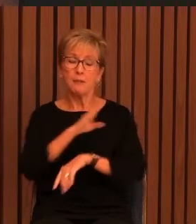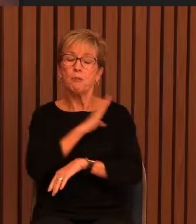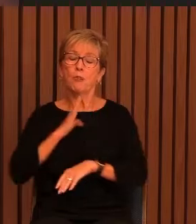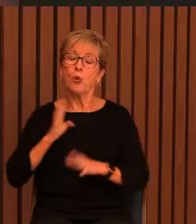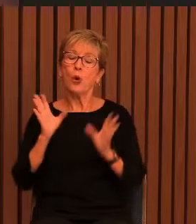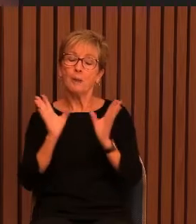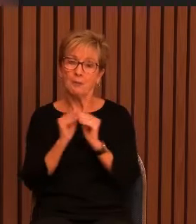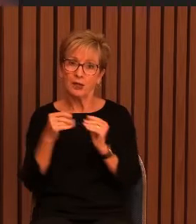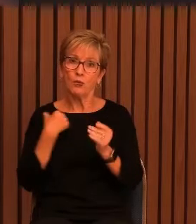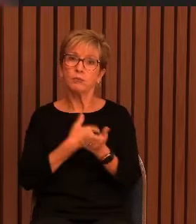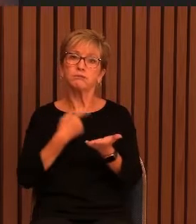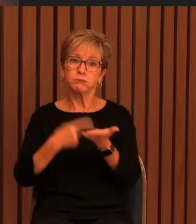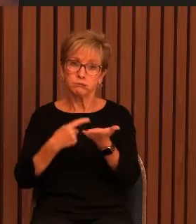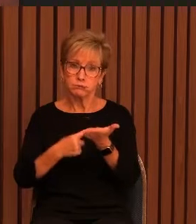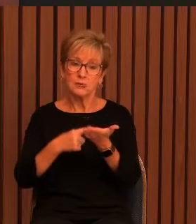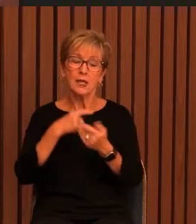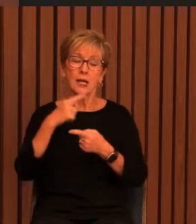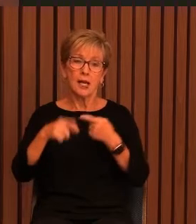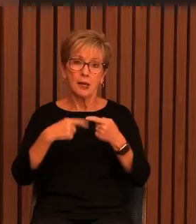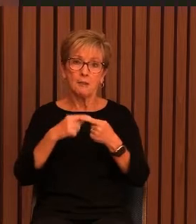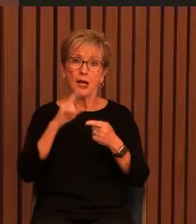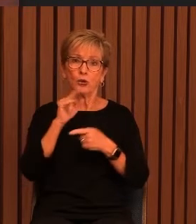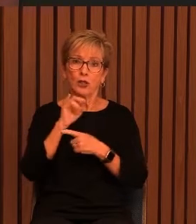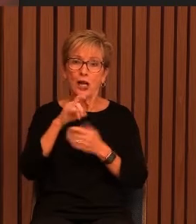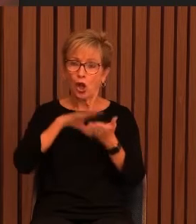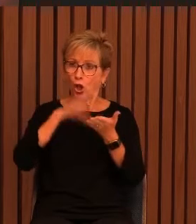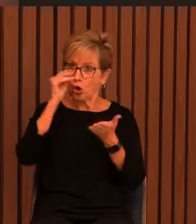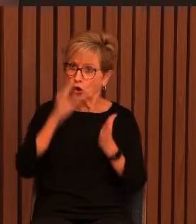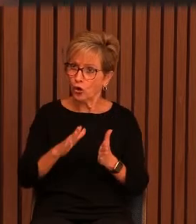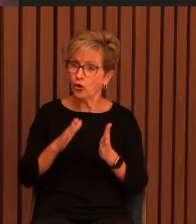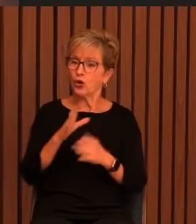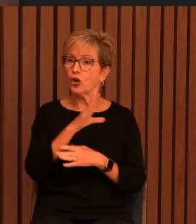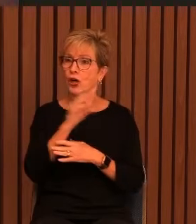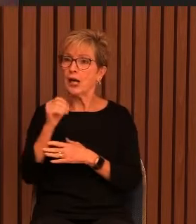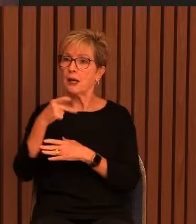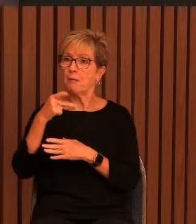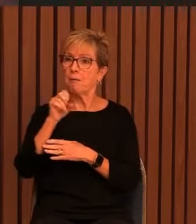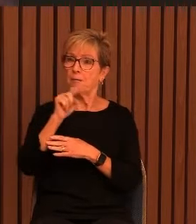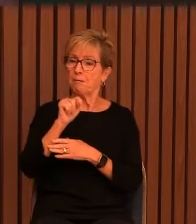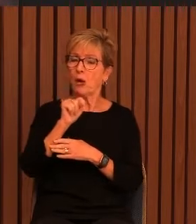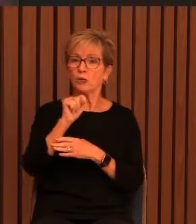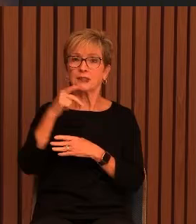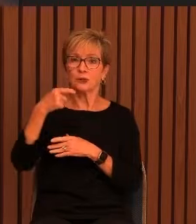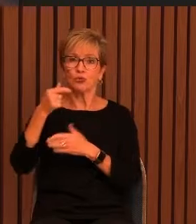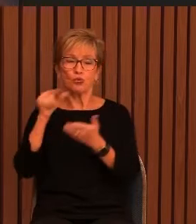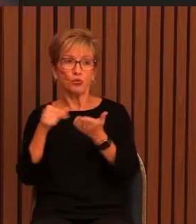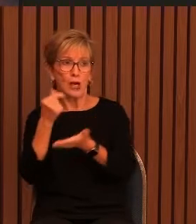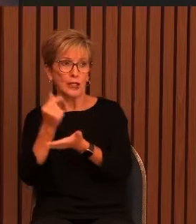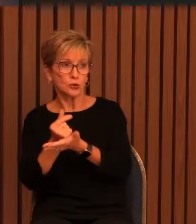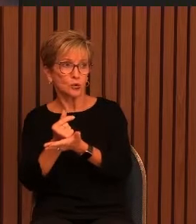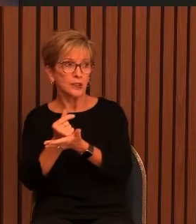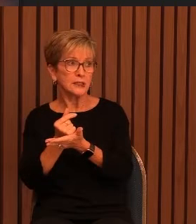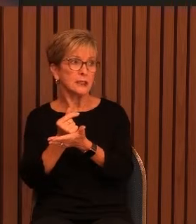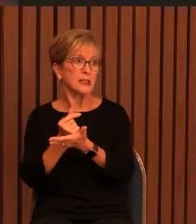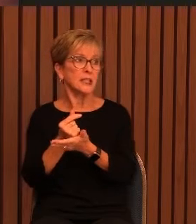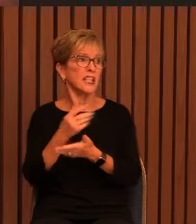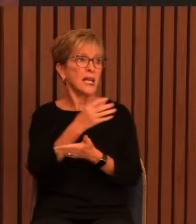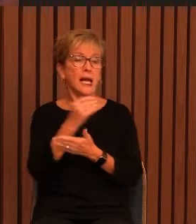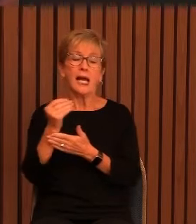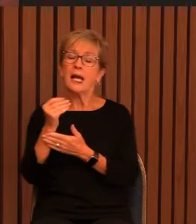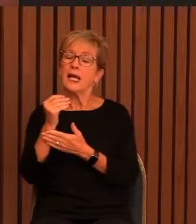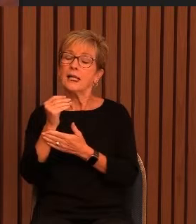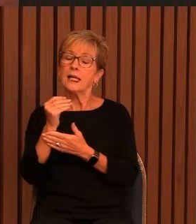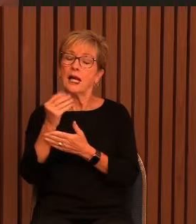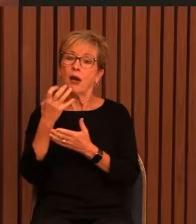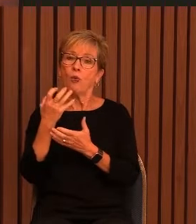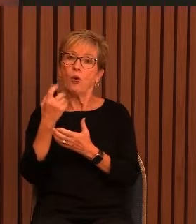conversation around United We Learn and profile of a graduate, if somebody can pull that graphic up, one of the things